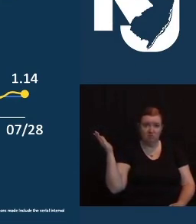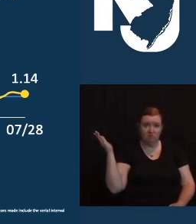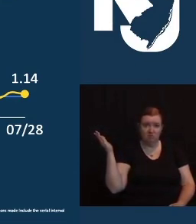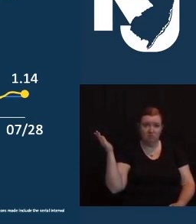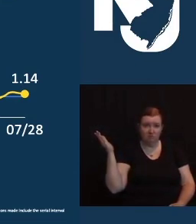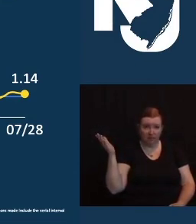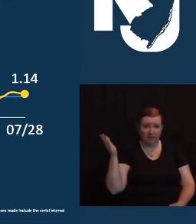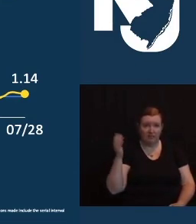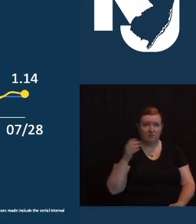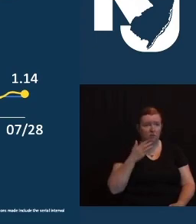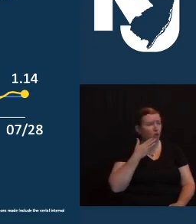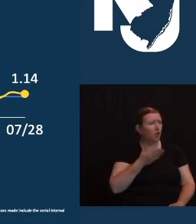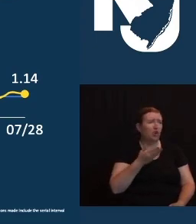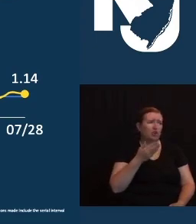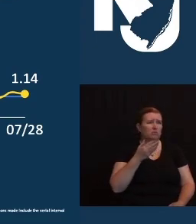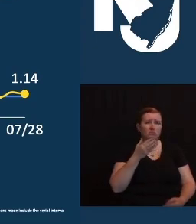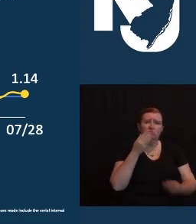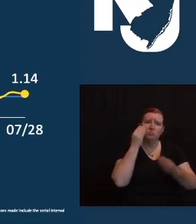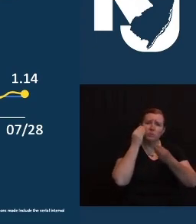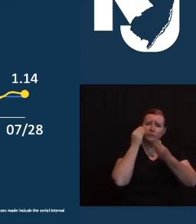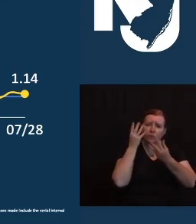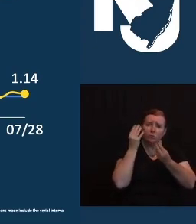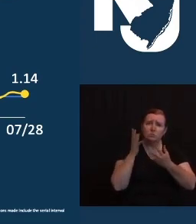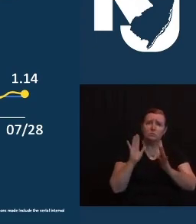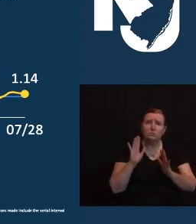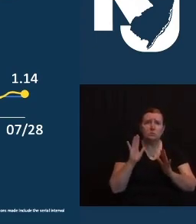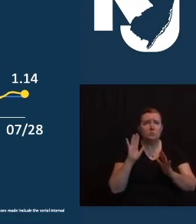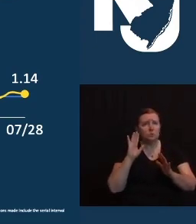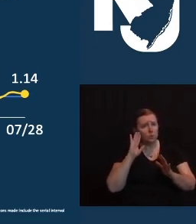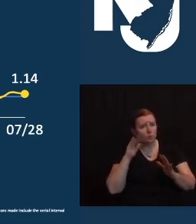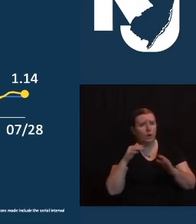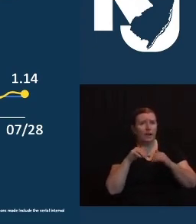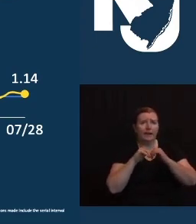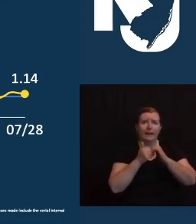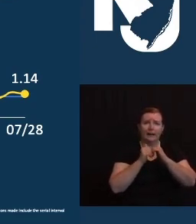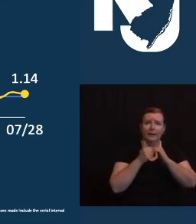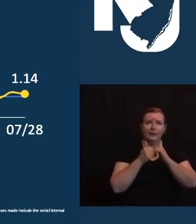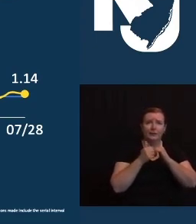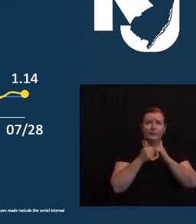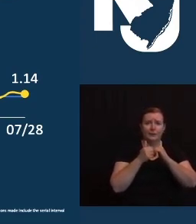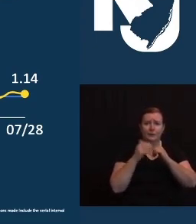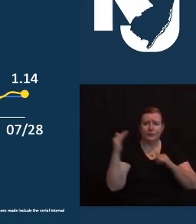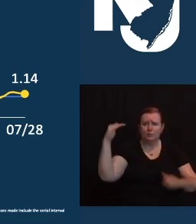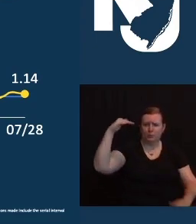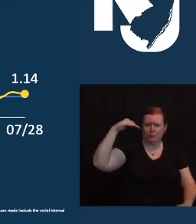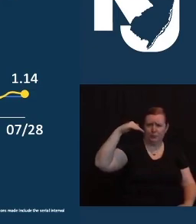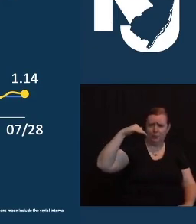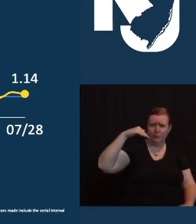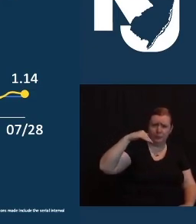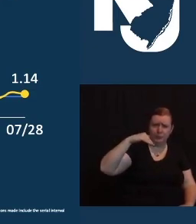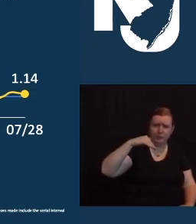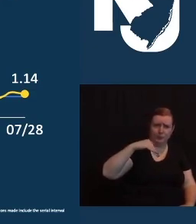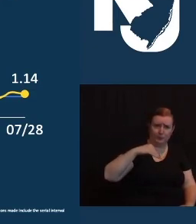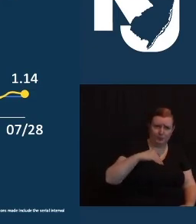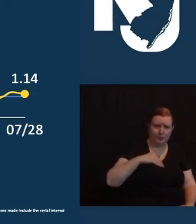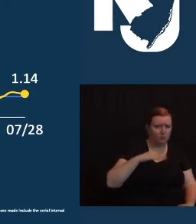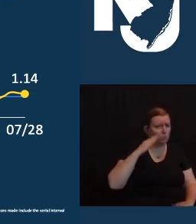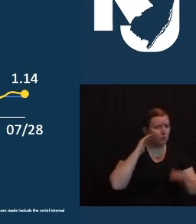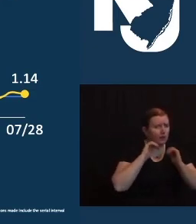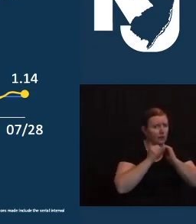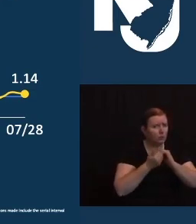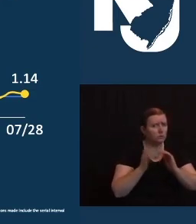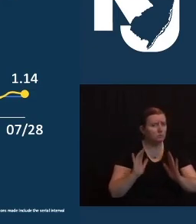news. We know exactly what needs to be done to go out, grab it, and pull it back. So we know that. Some of which